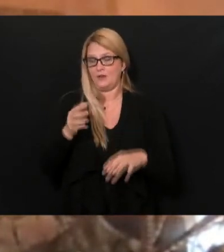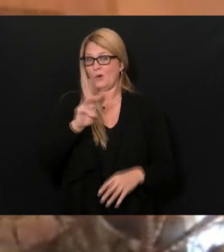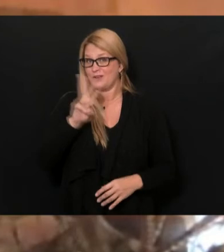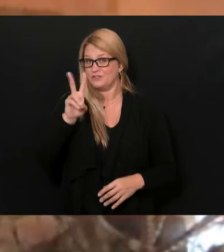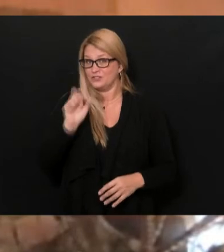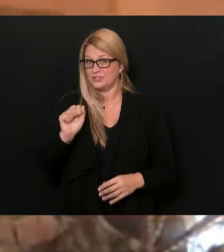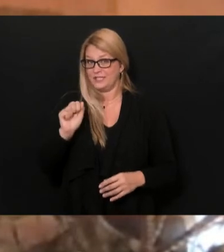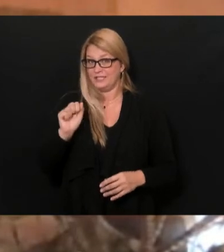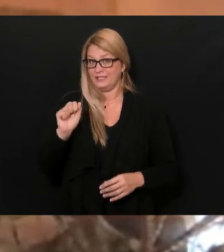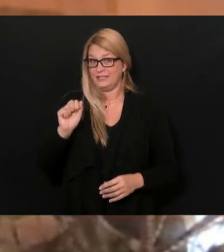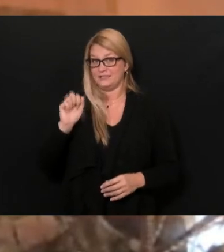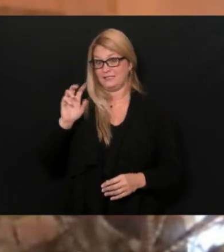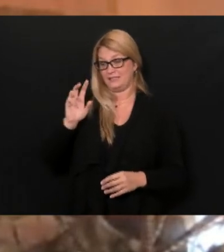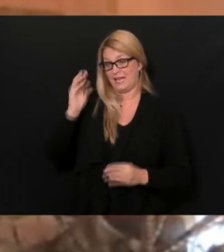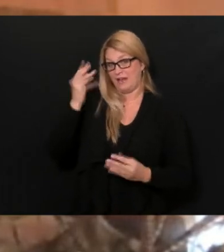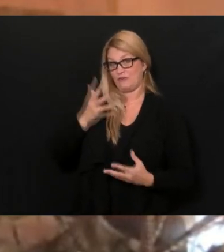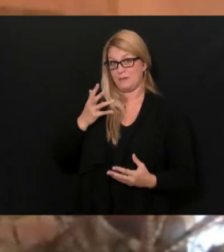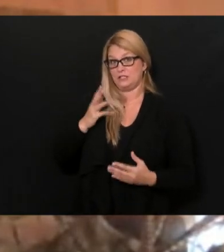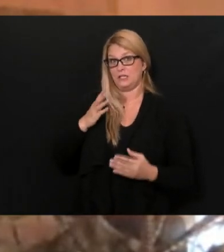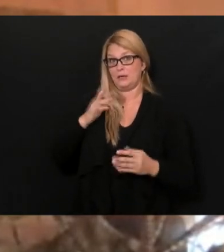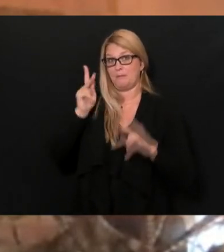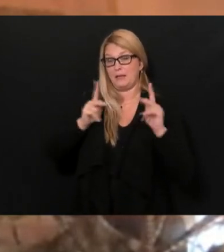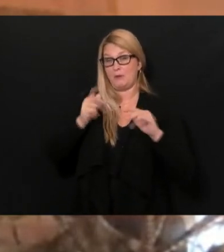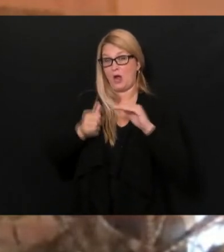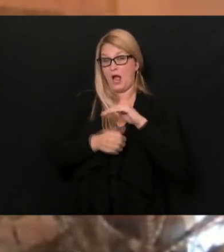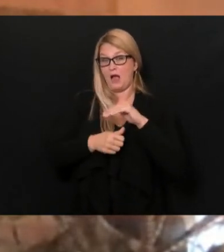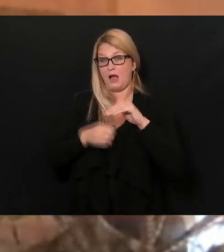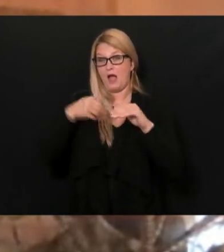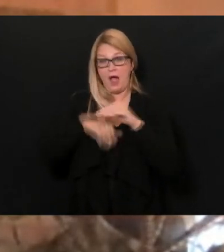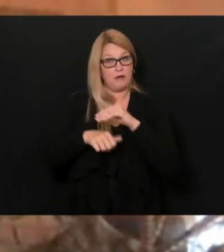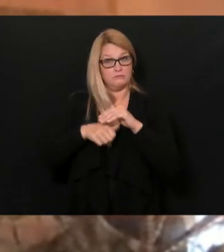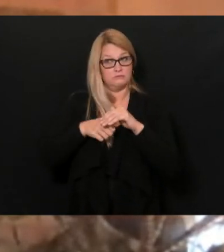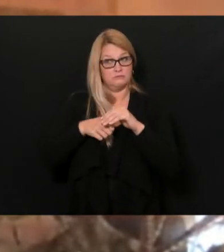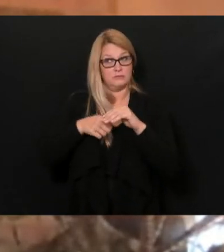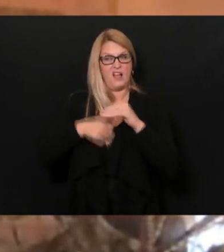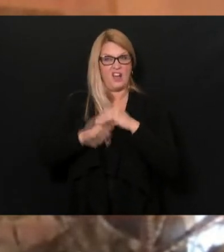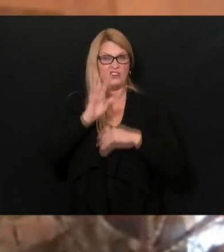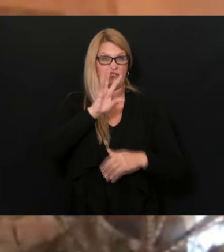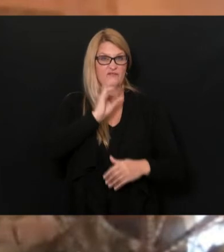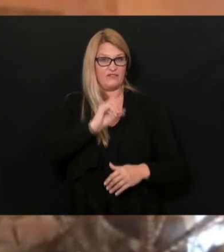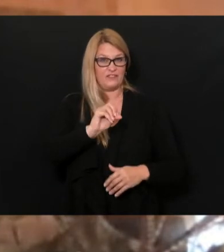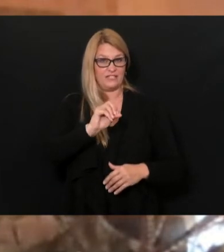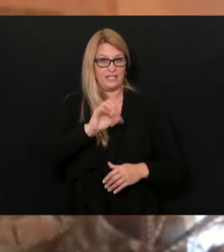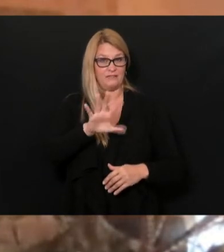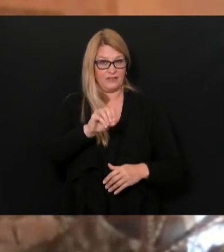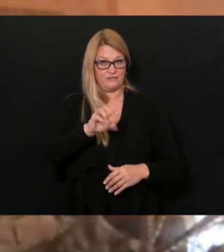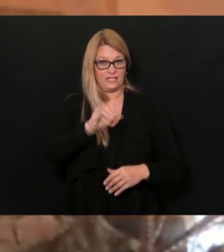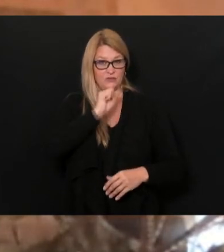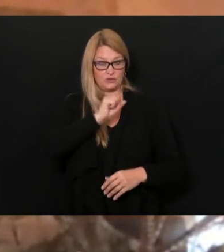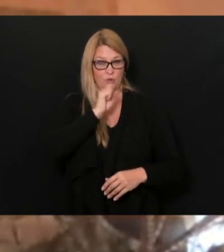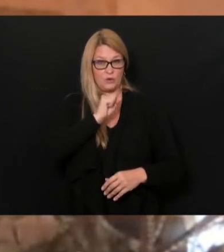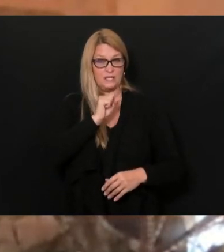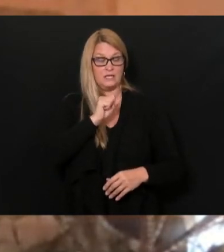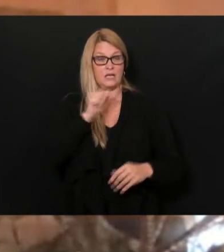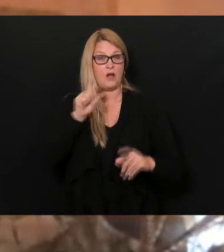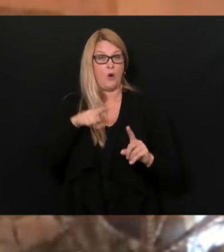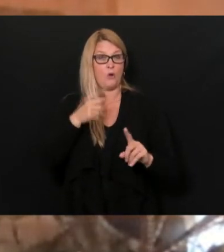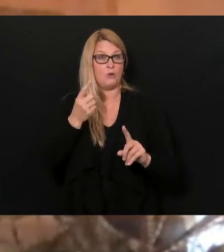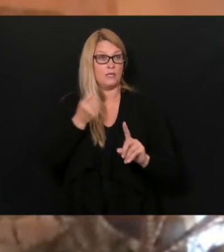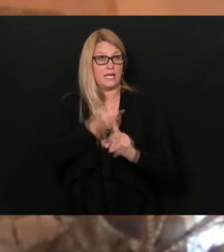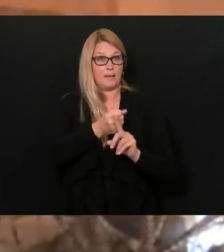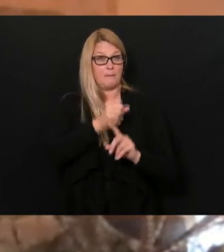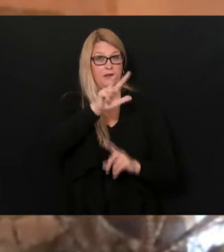the governor said, people under 50 years old in West Virginia infected with COVID-19 impact only 3% of all